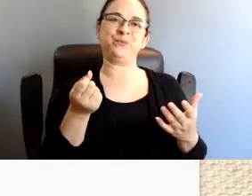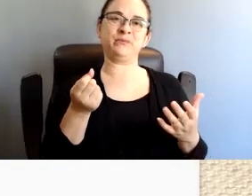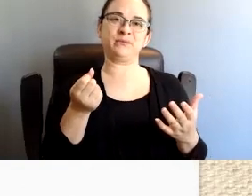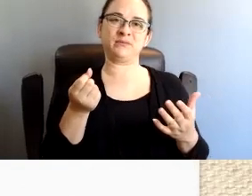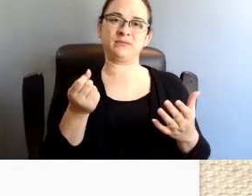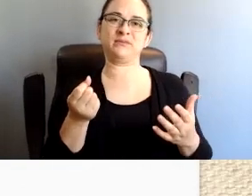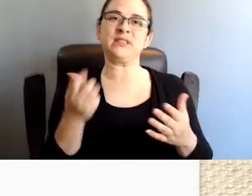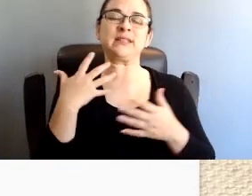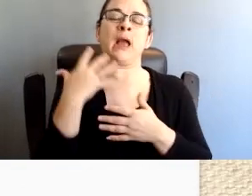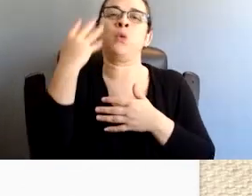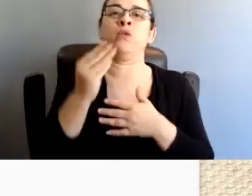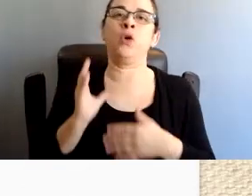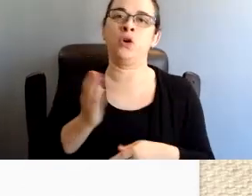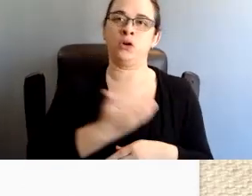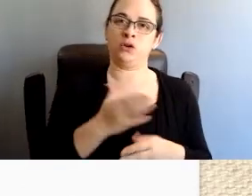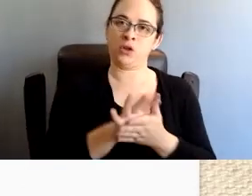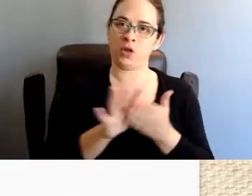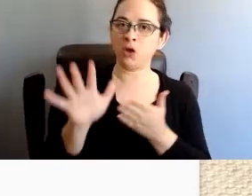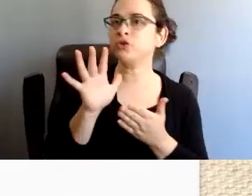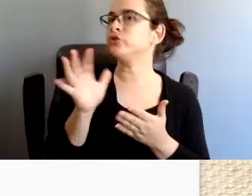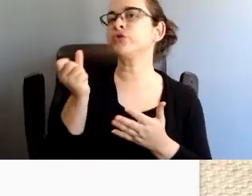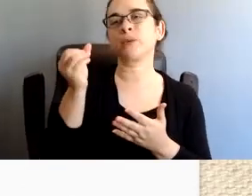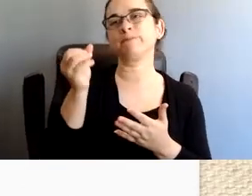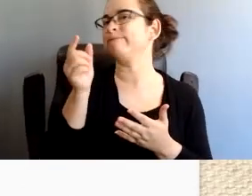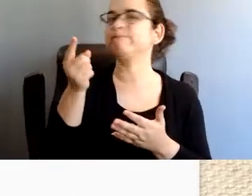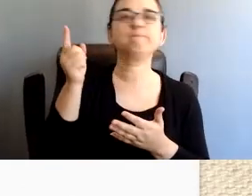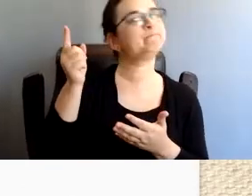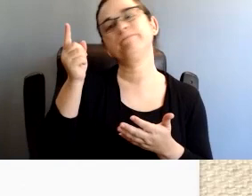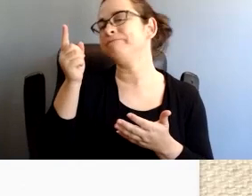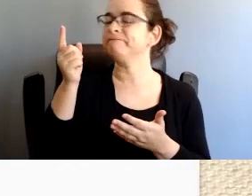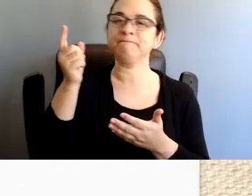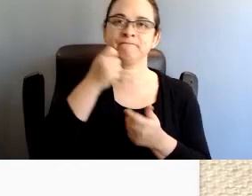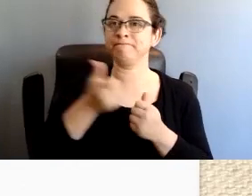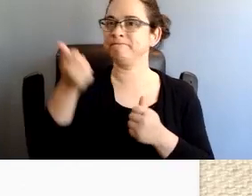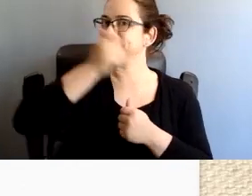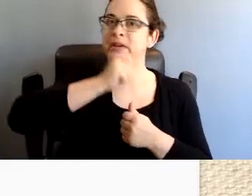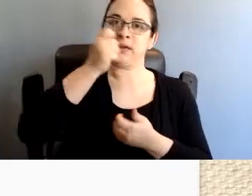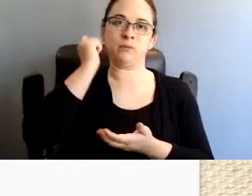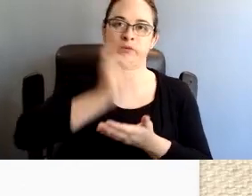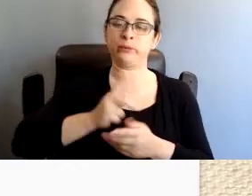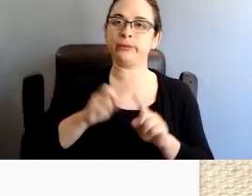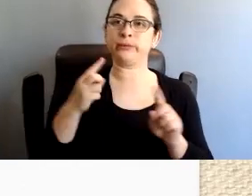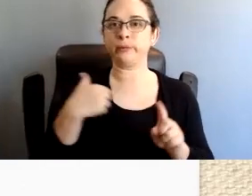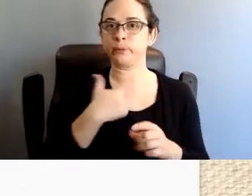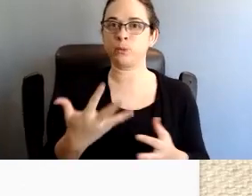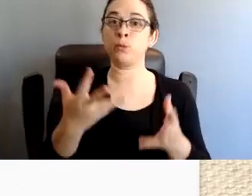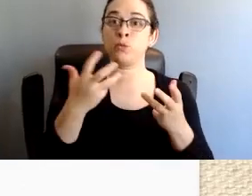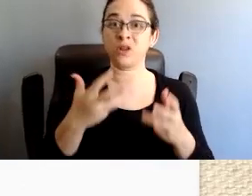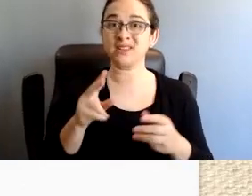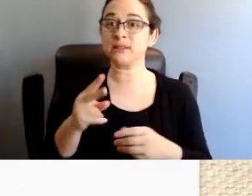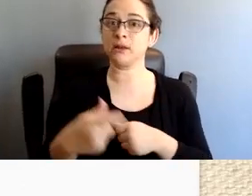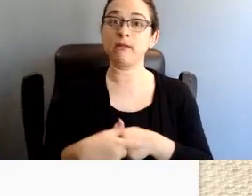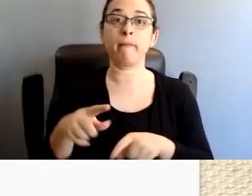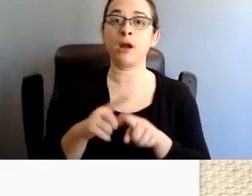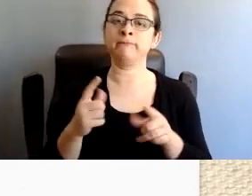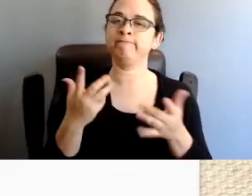for college, we haven't been able to get it approved yet. Okay, but we'll continue to look forward to have it here as well. Okay, and I